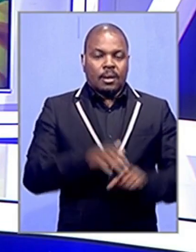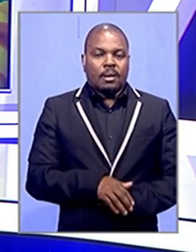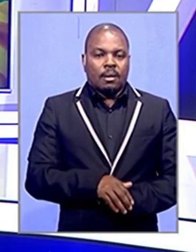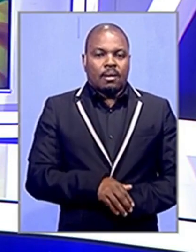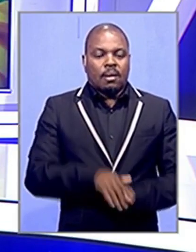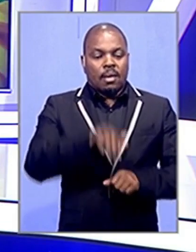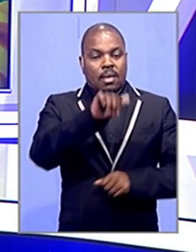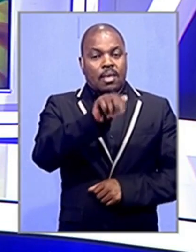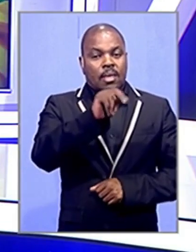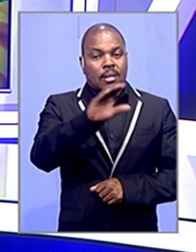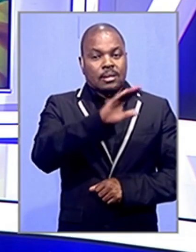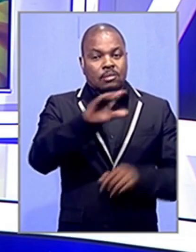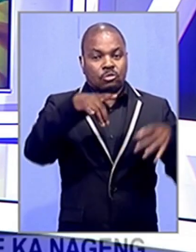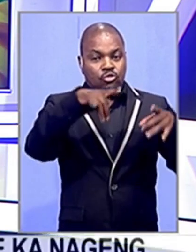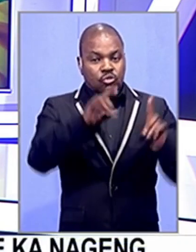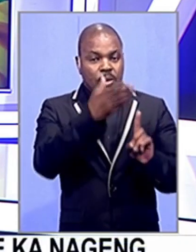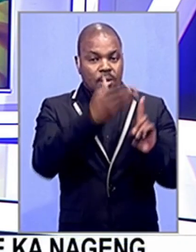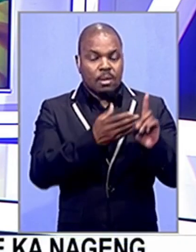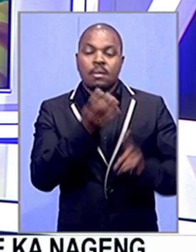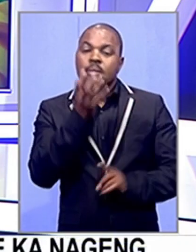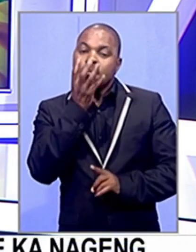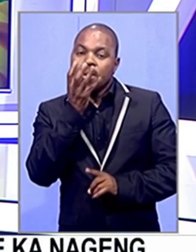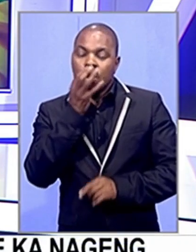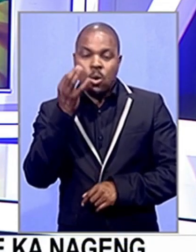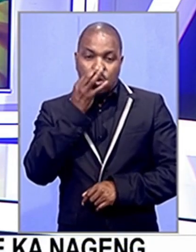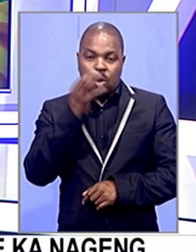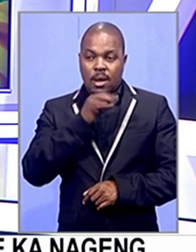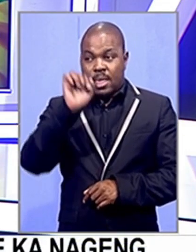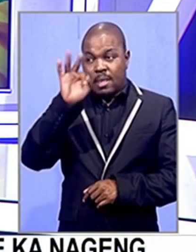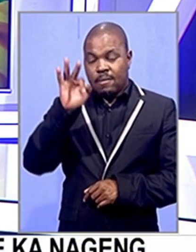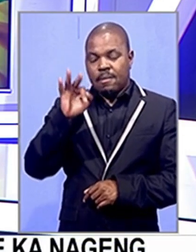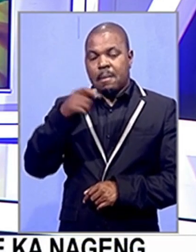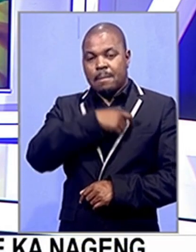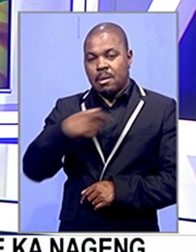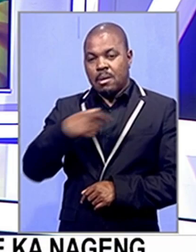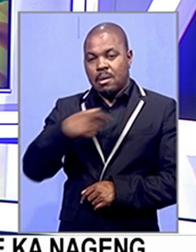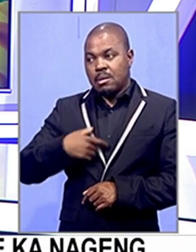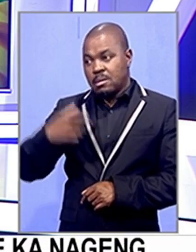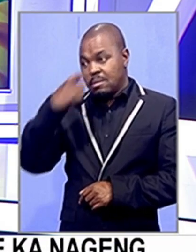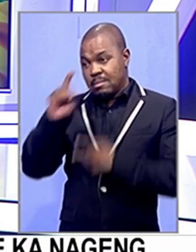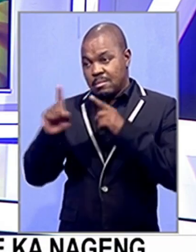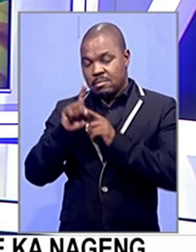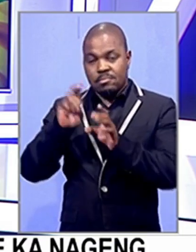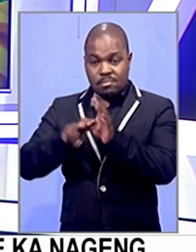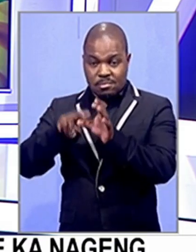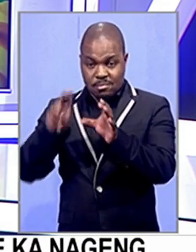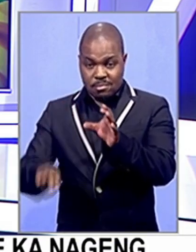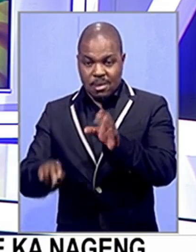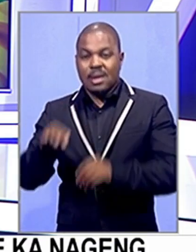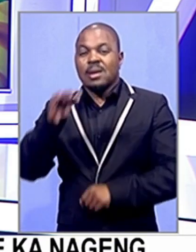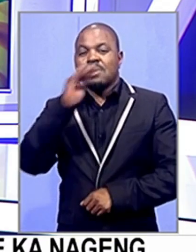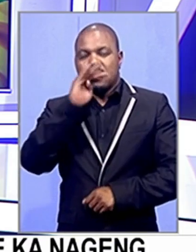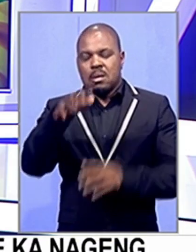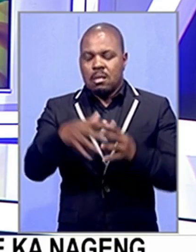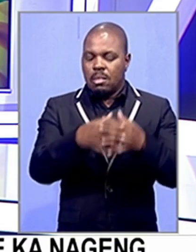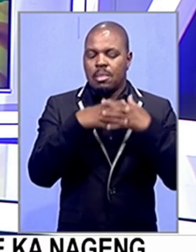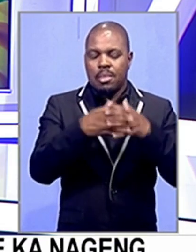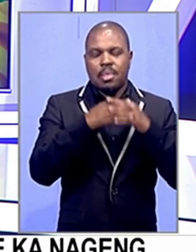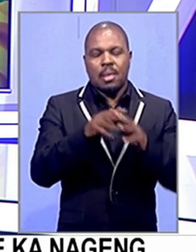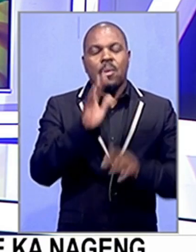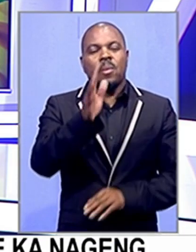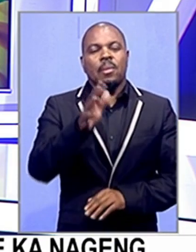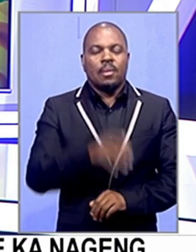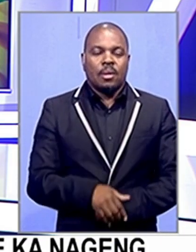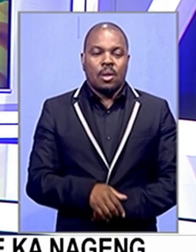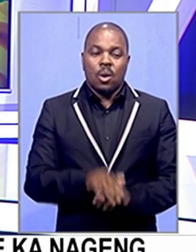ka modulasetulo wa ANC Gwede Mantashe ge mopresidente Cyril Ramaphosa ka itokolla seo se ya go hlola tsharakano